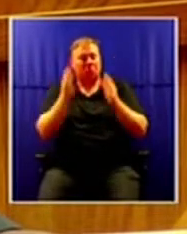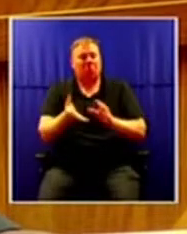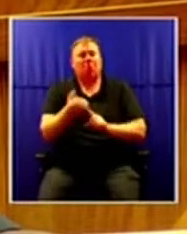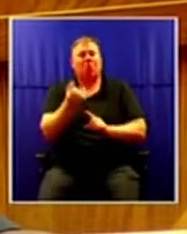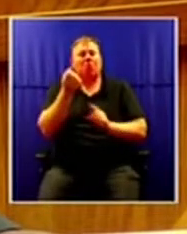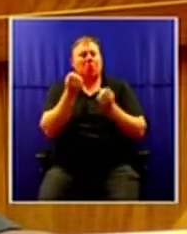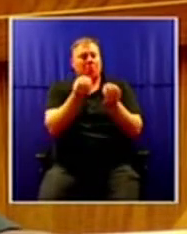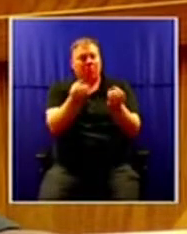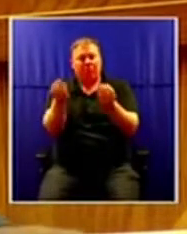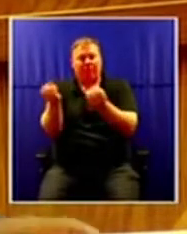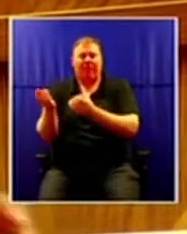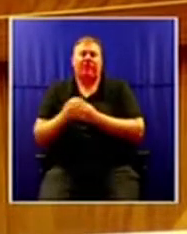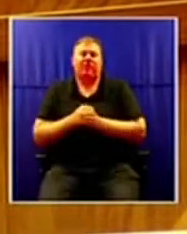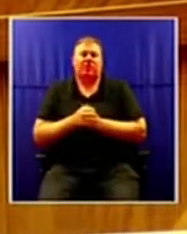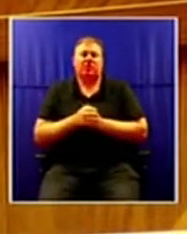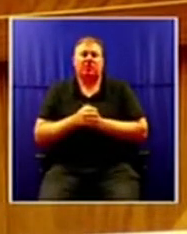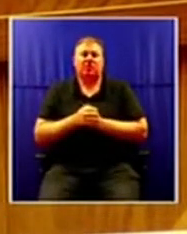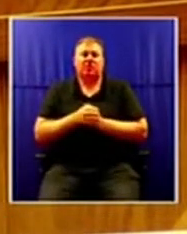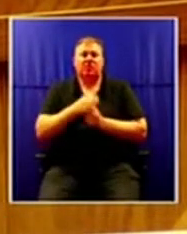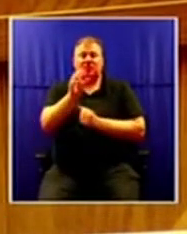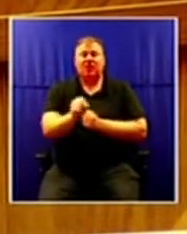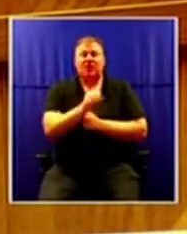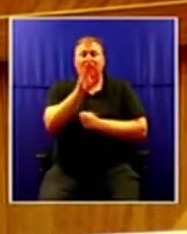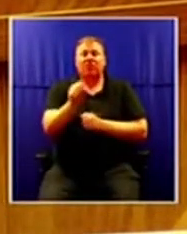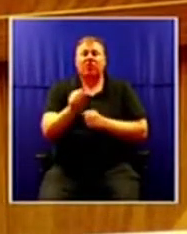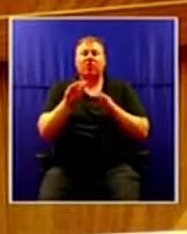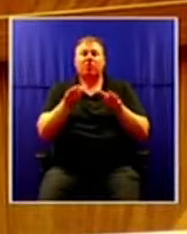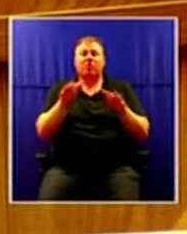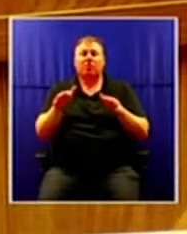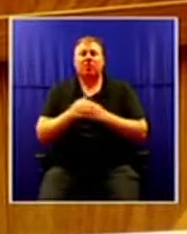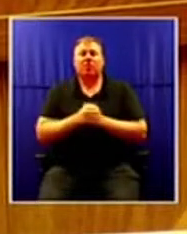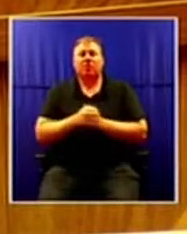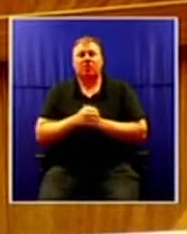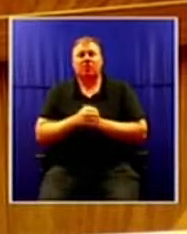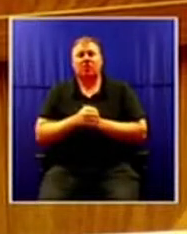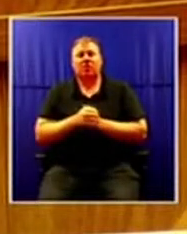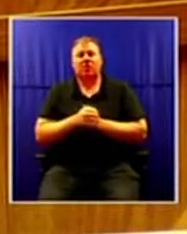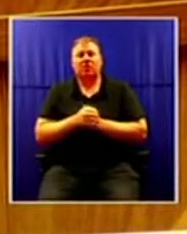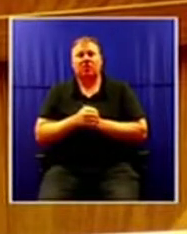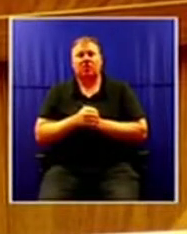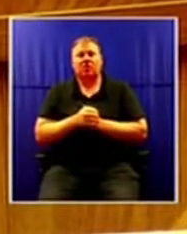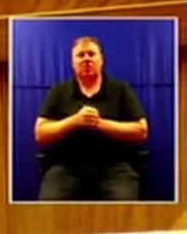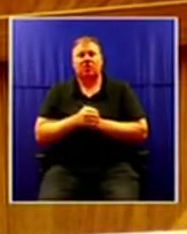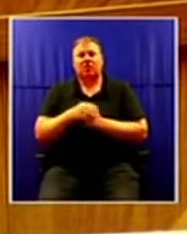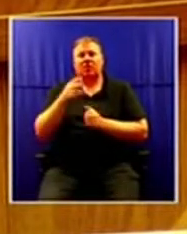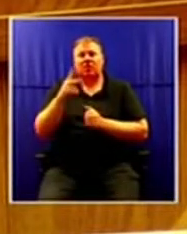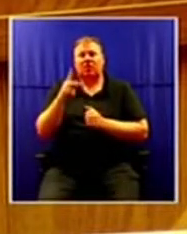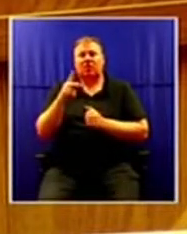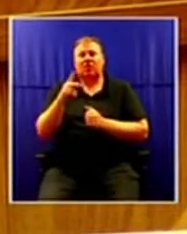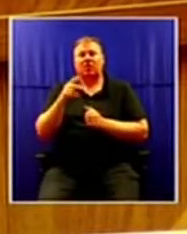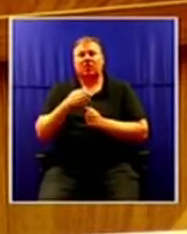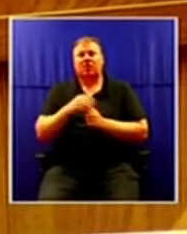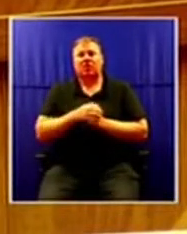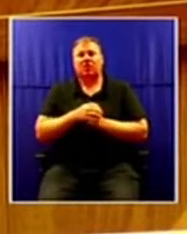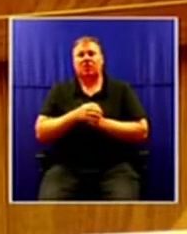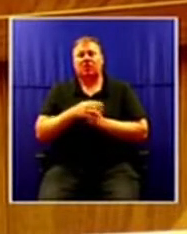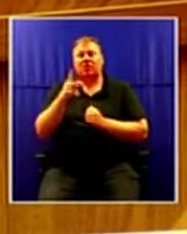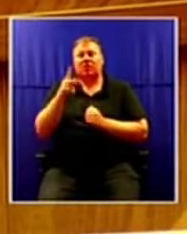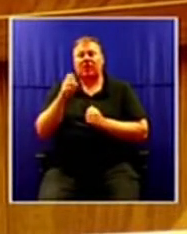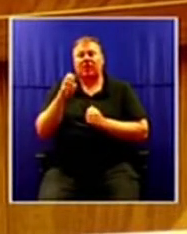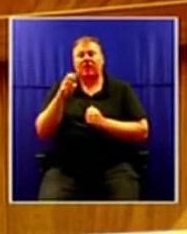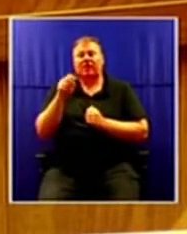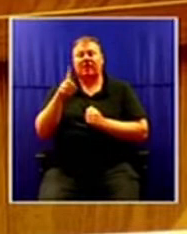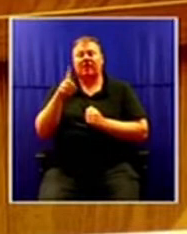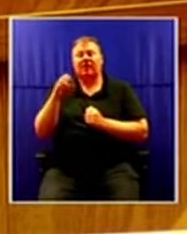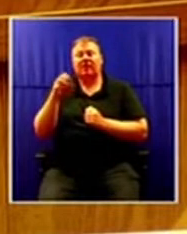are South Africans like Zoliswa Gidi Josi, a nurse from Cape Town,